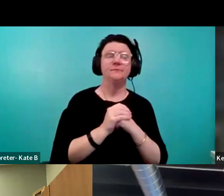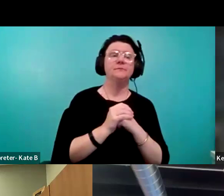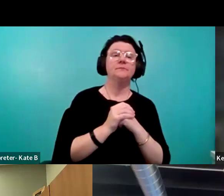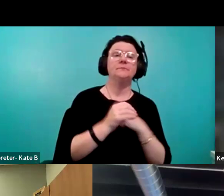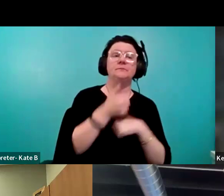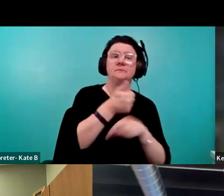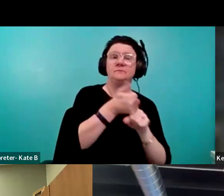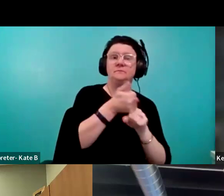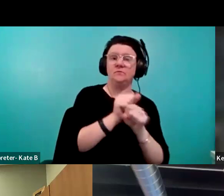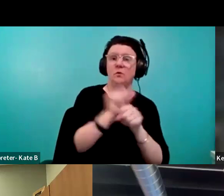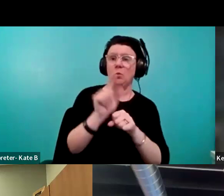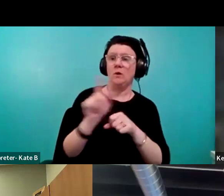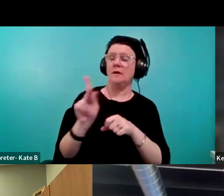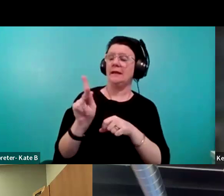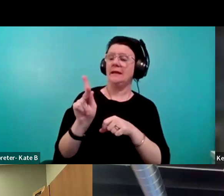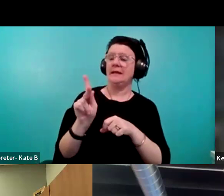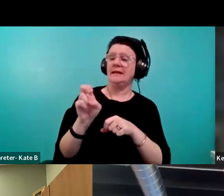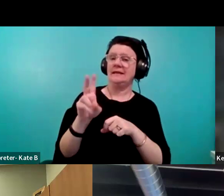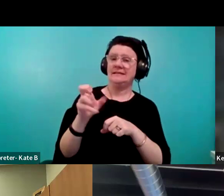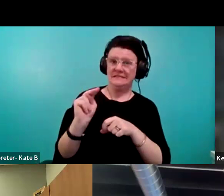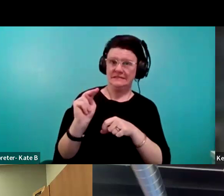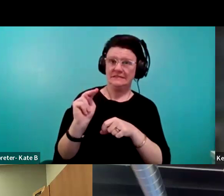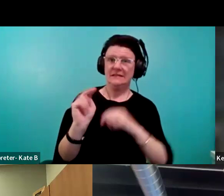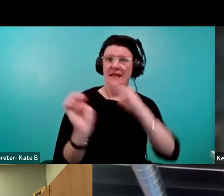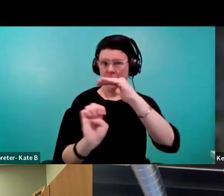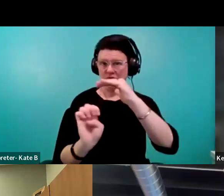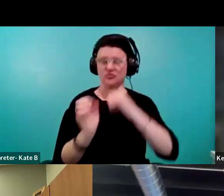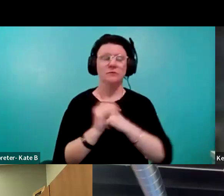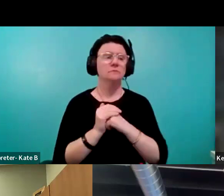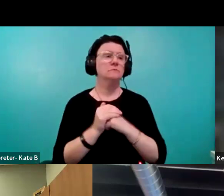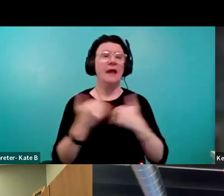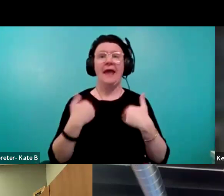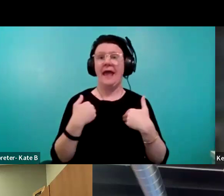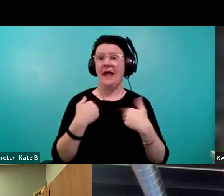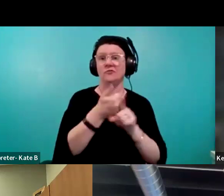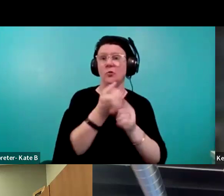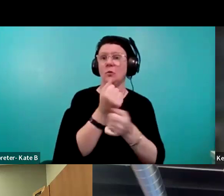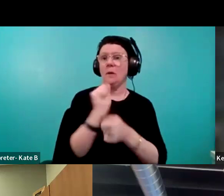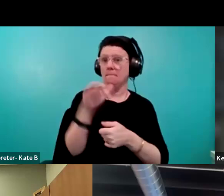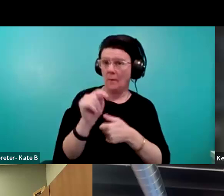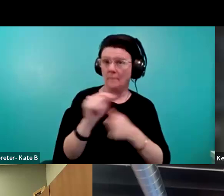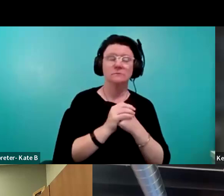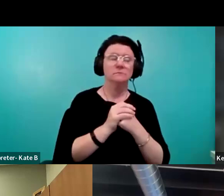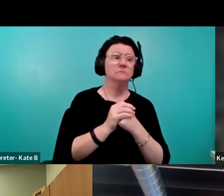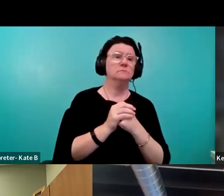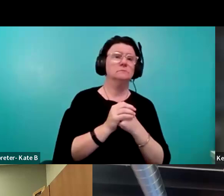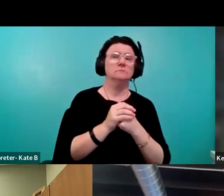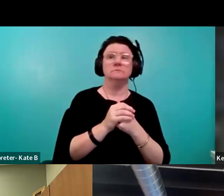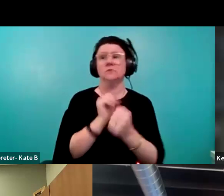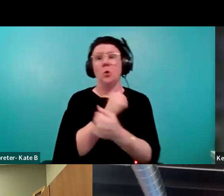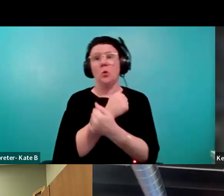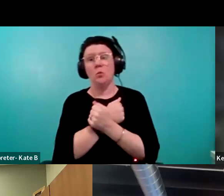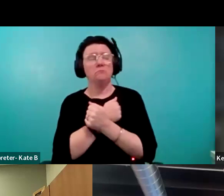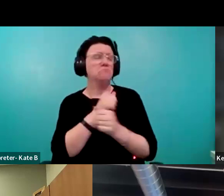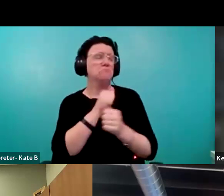working in Kenzie Elementary and Sioux Center. And she has her own apartment. She's doing well. They love her. She loves